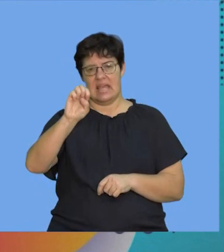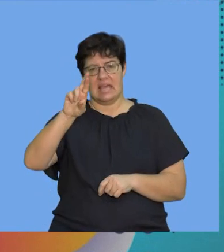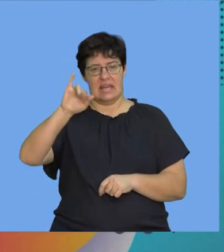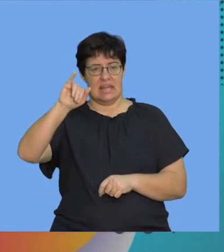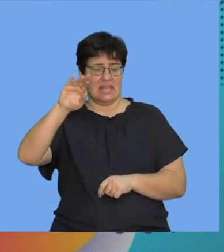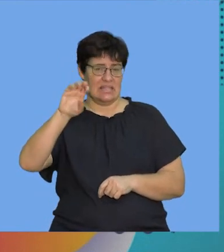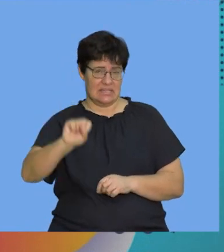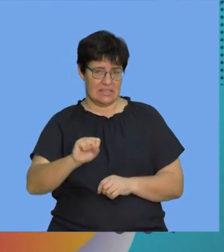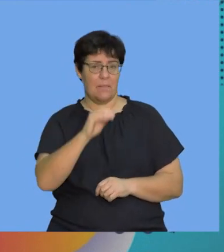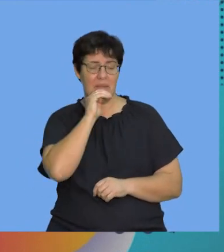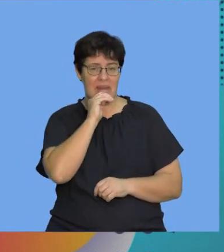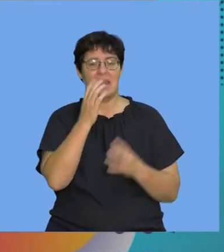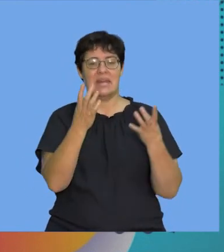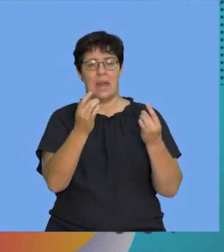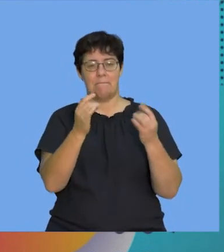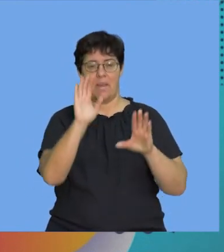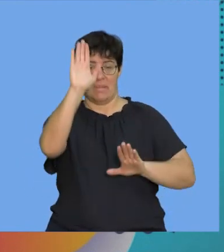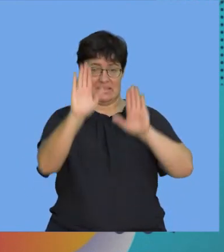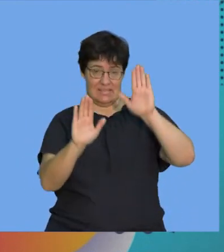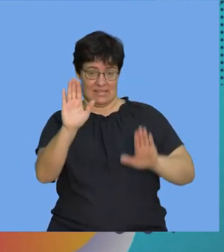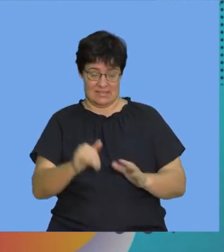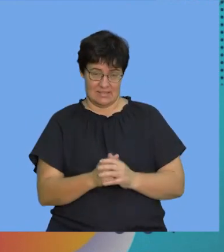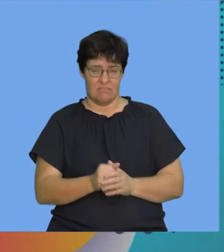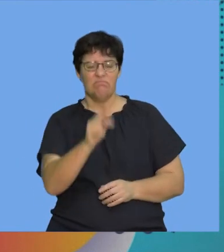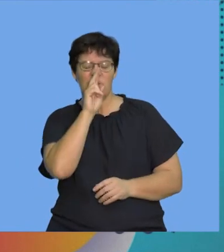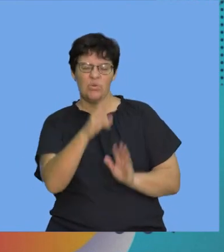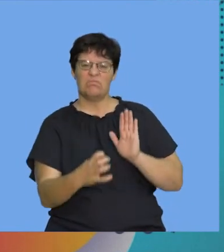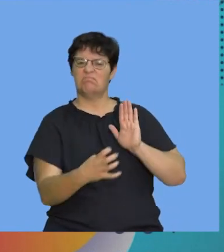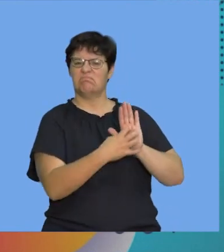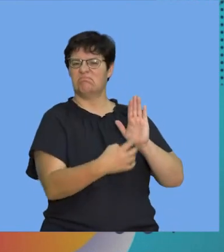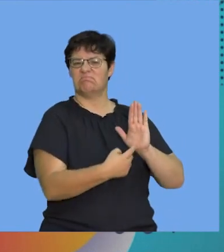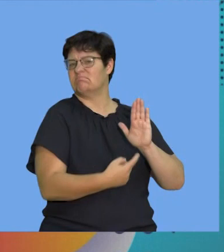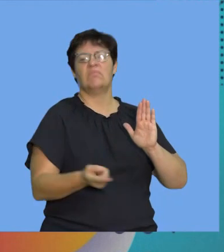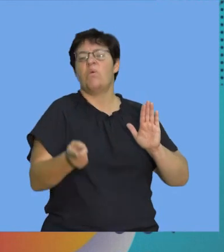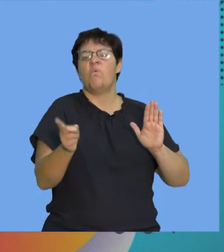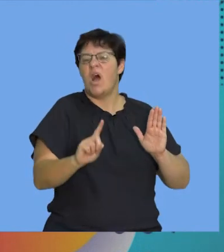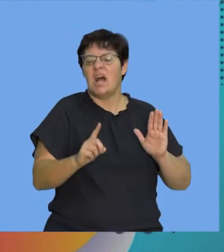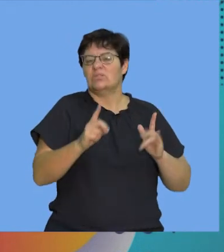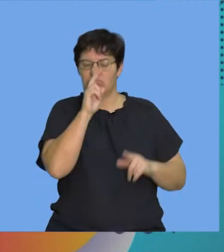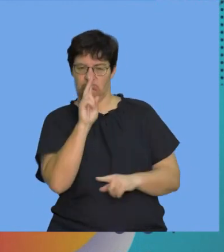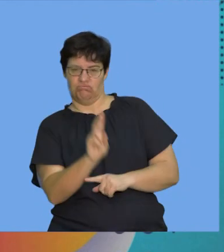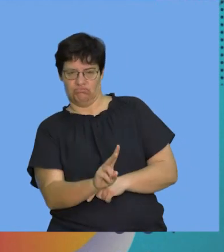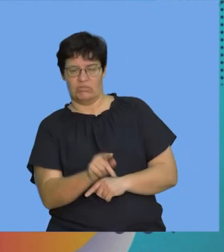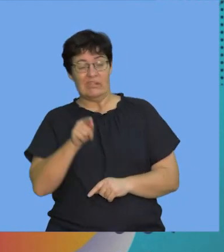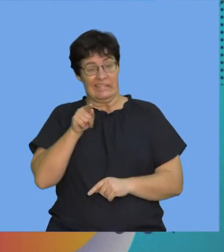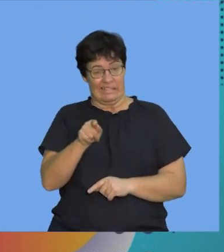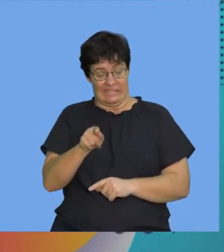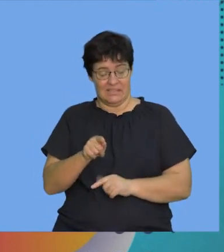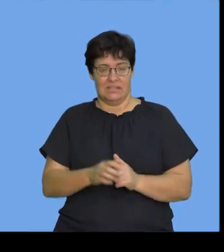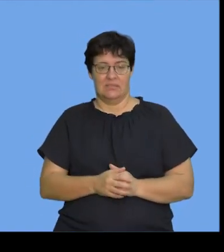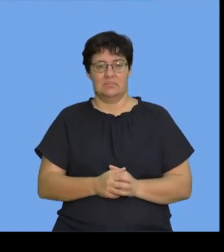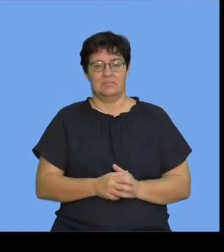call number patterns. So let's just look at a roadmap of what exactly are we going to try and look at in this particular